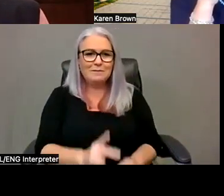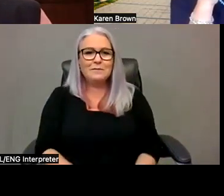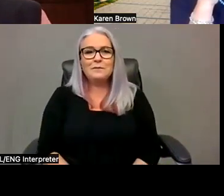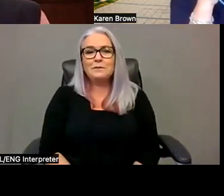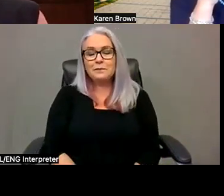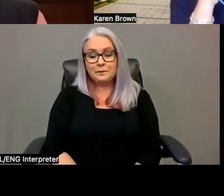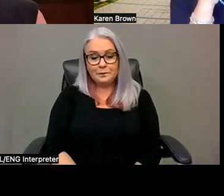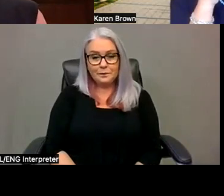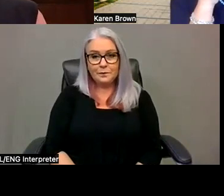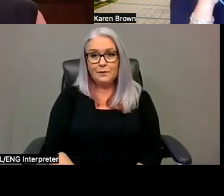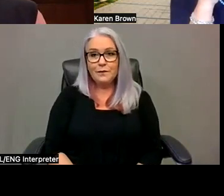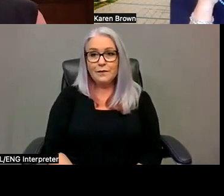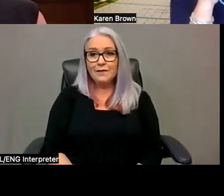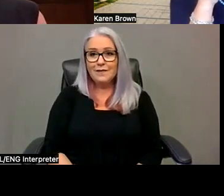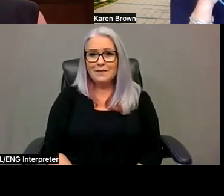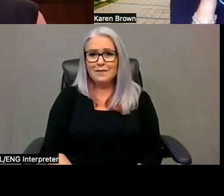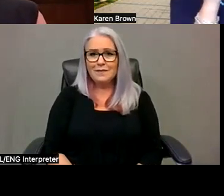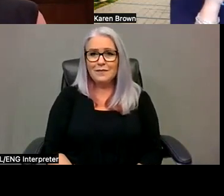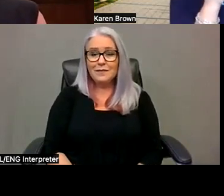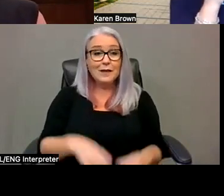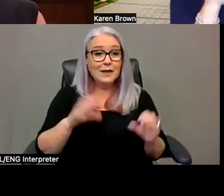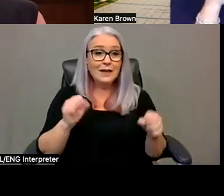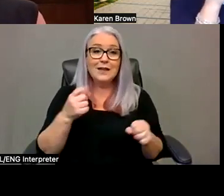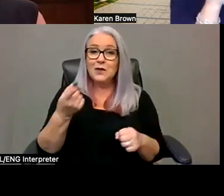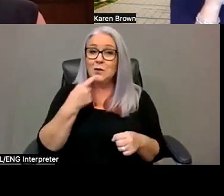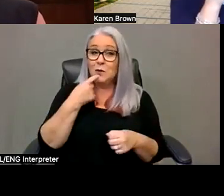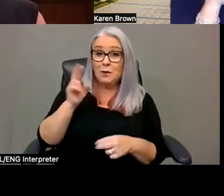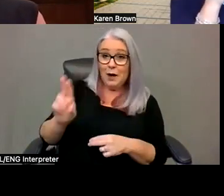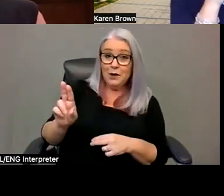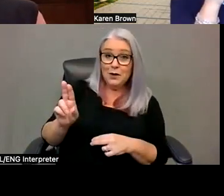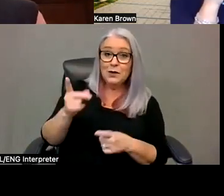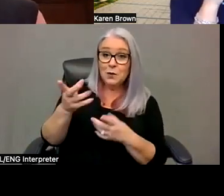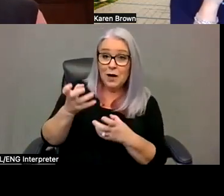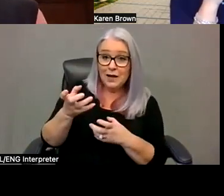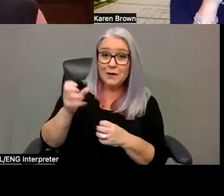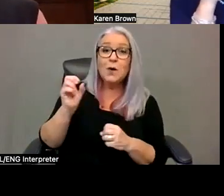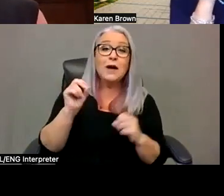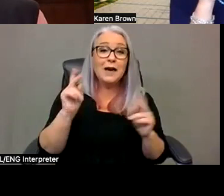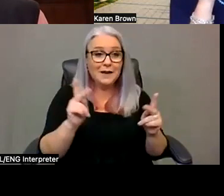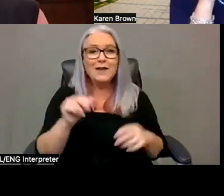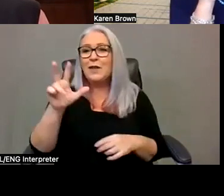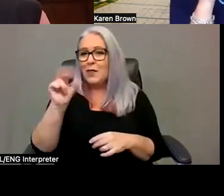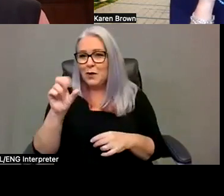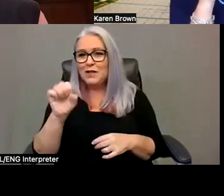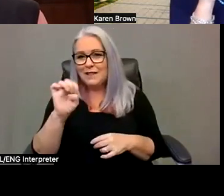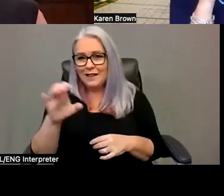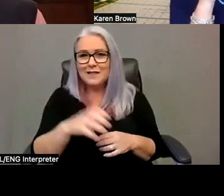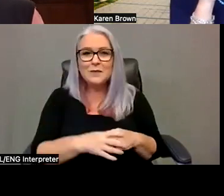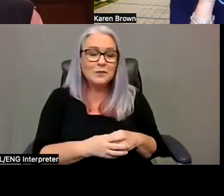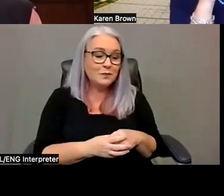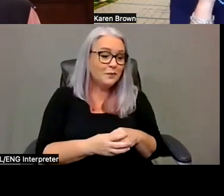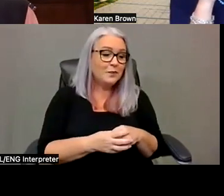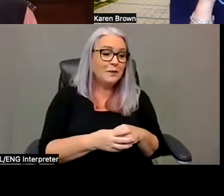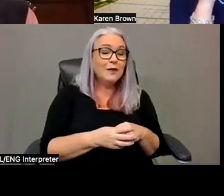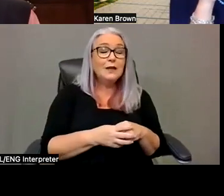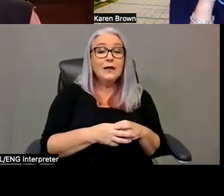Okay, question 9. Did I say something about that? You want to use a rebuttal? Go right ahead. It's 30 seconds. I